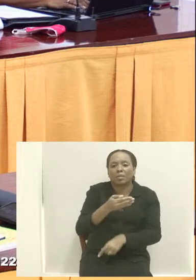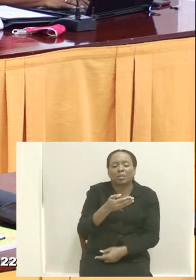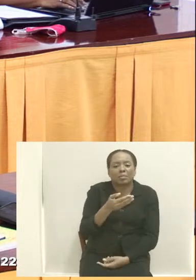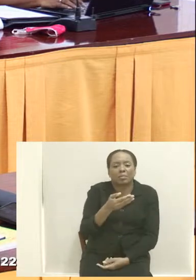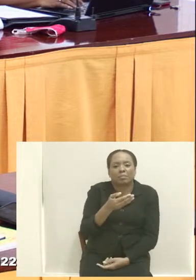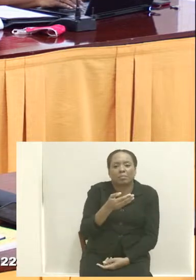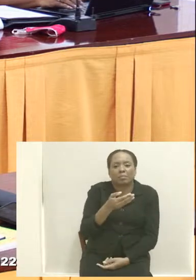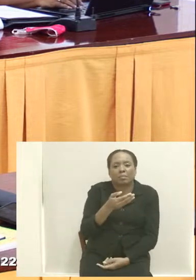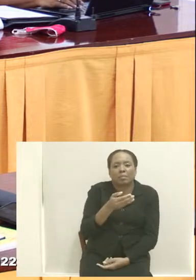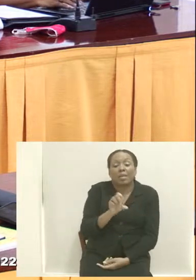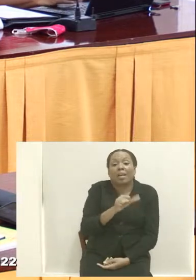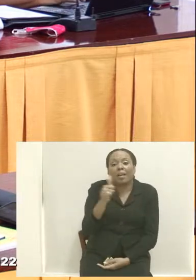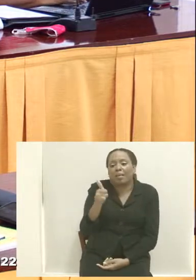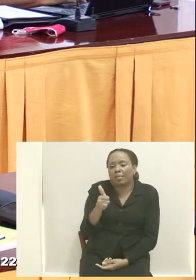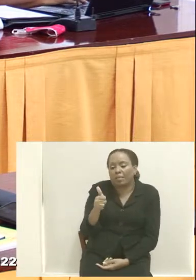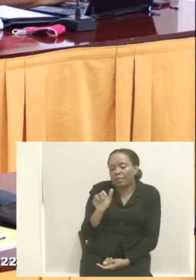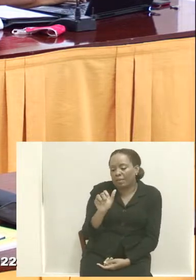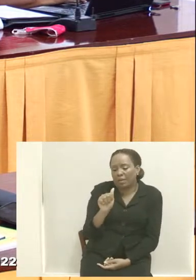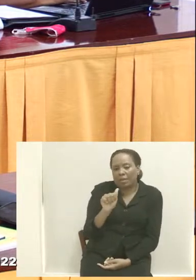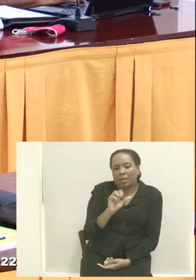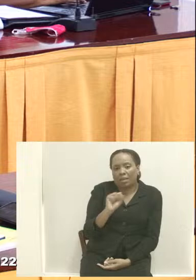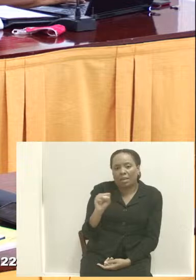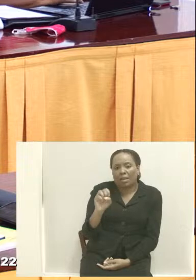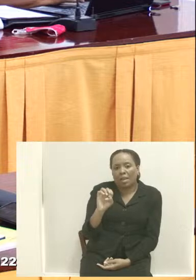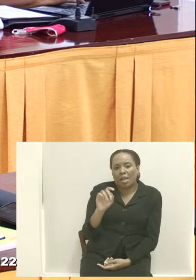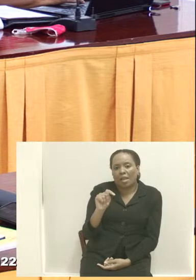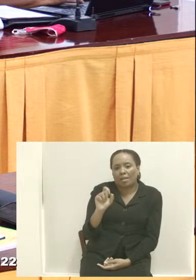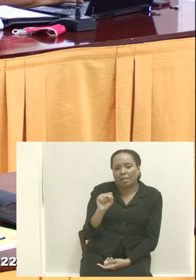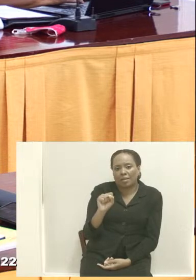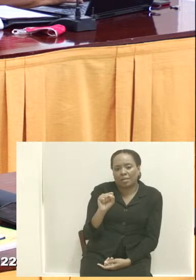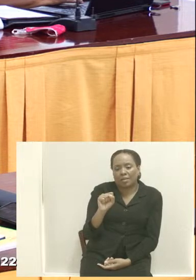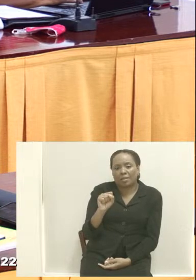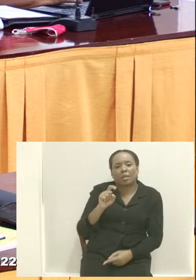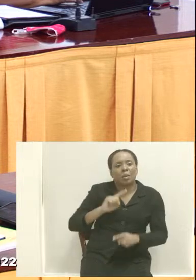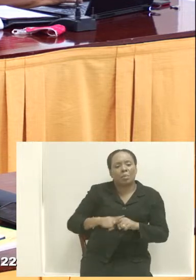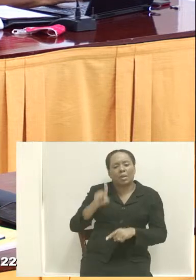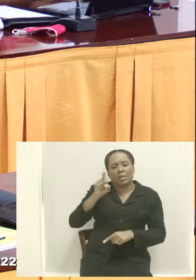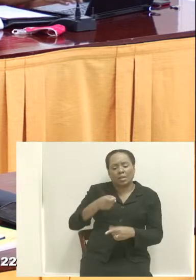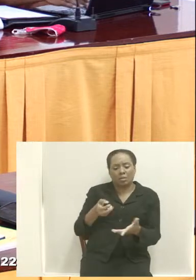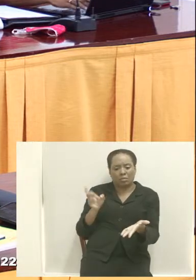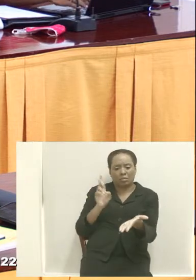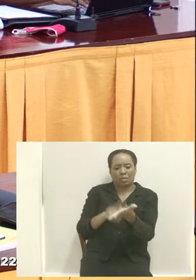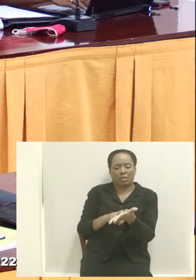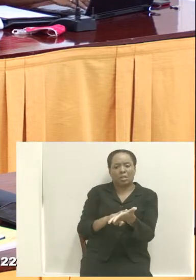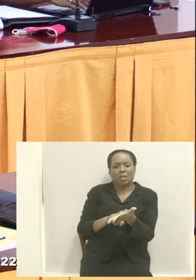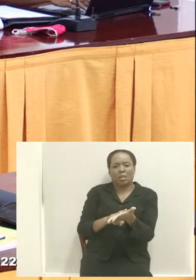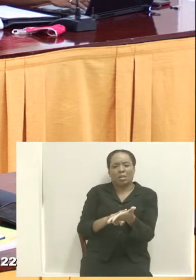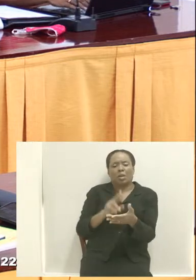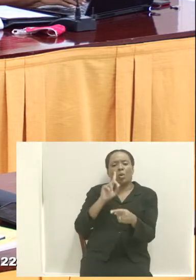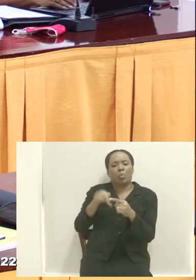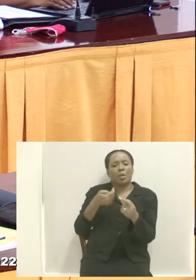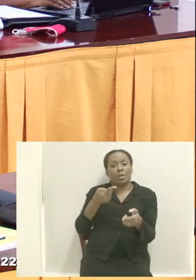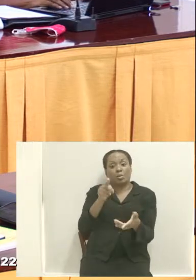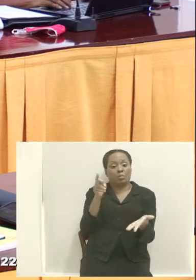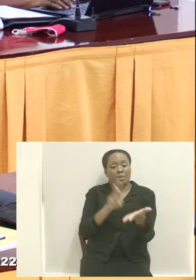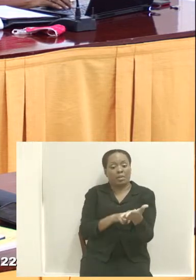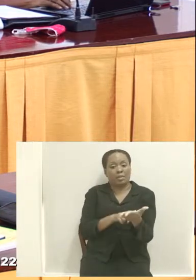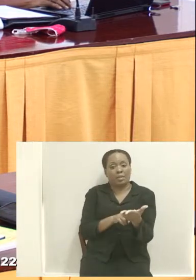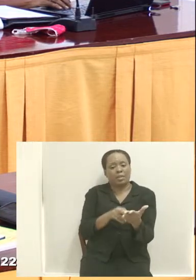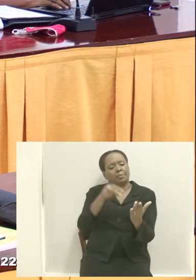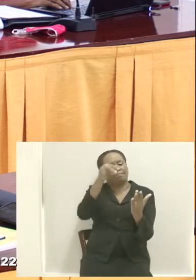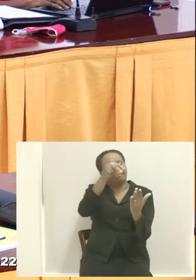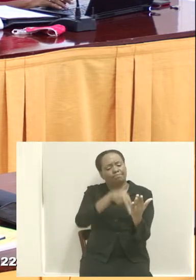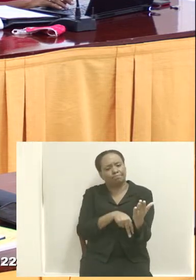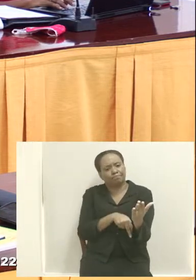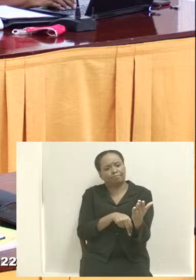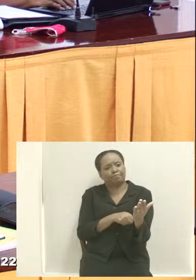because they are registered and there's some certainty about them, you can now pledge against them in order to get